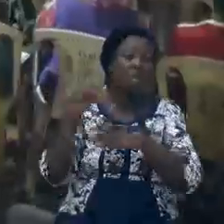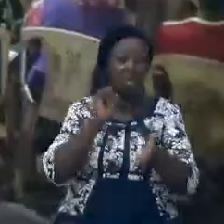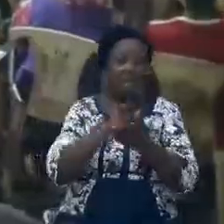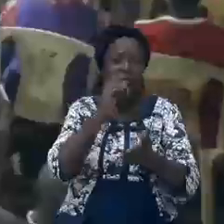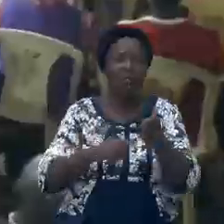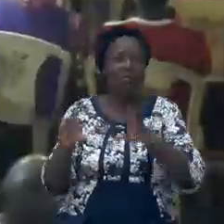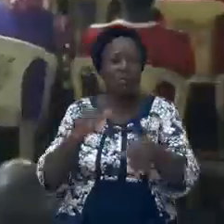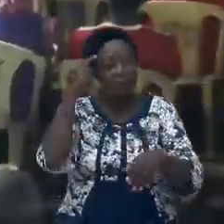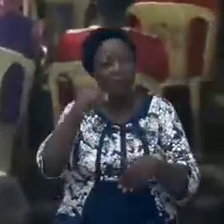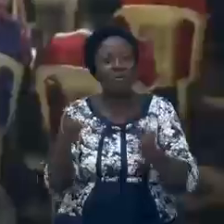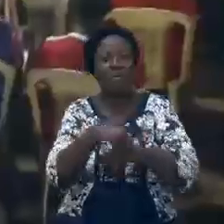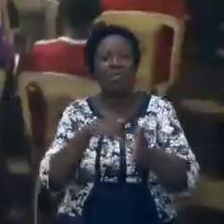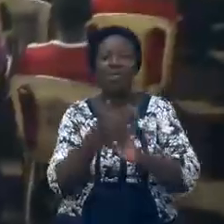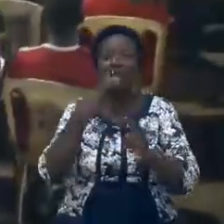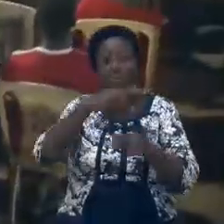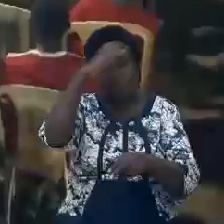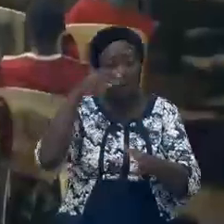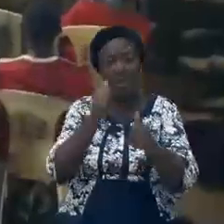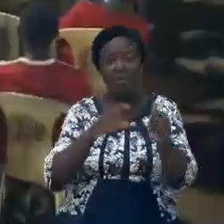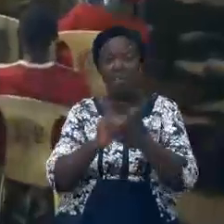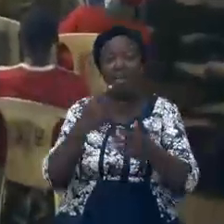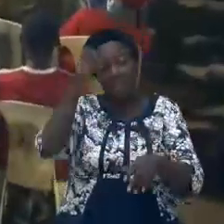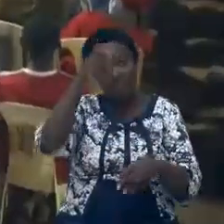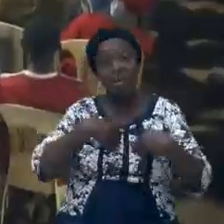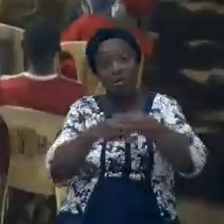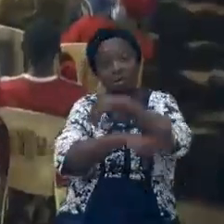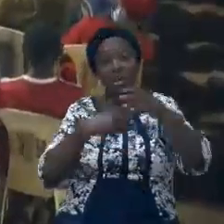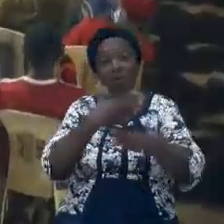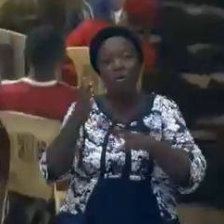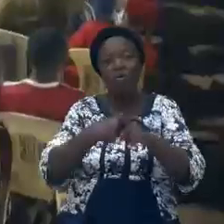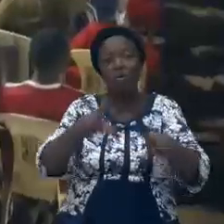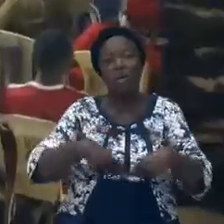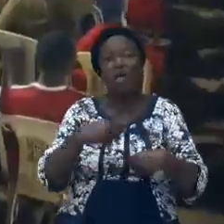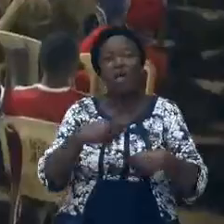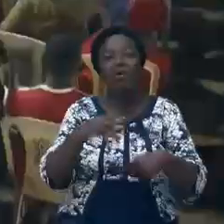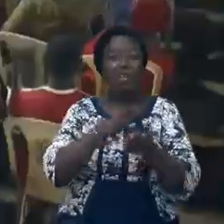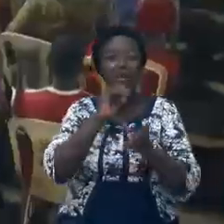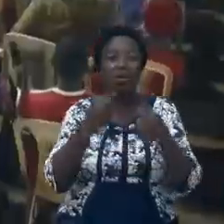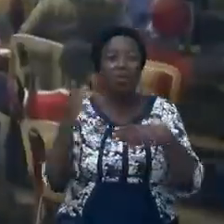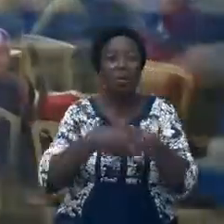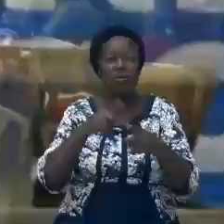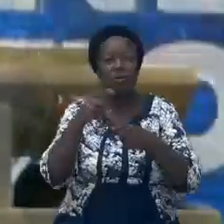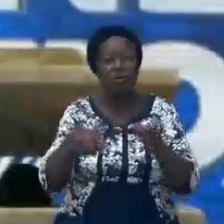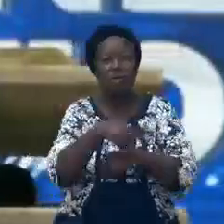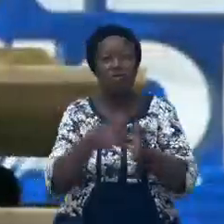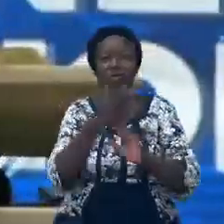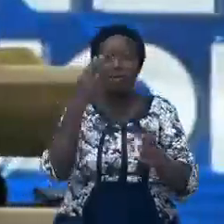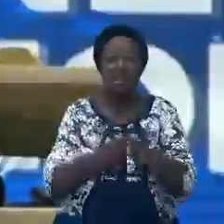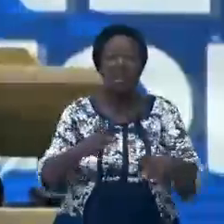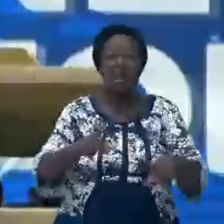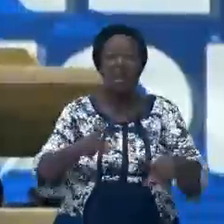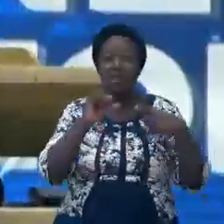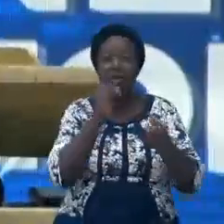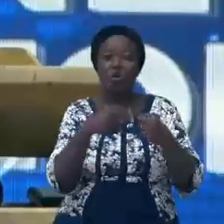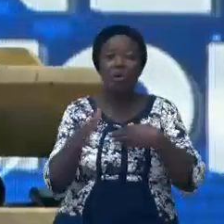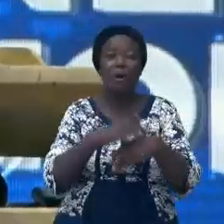going to do for you today. Because everything the devil has stolen away from your life, it is coming